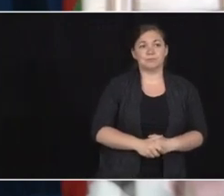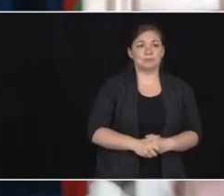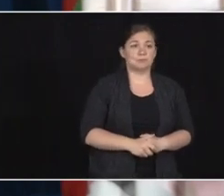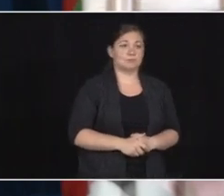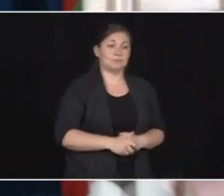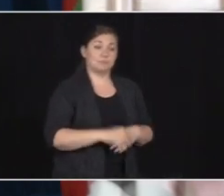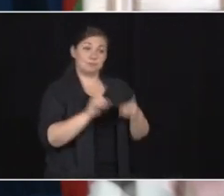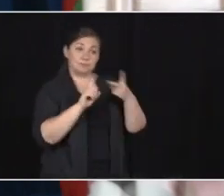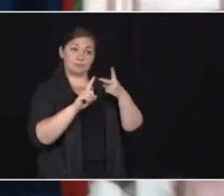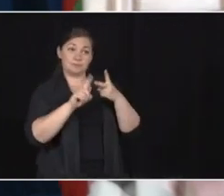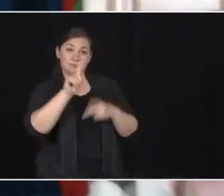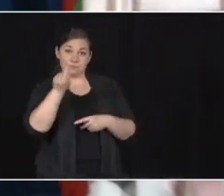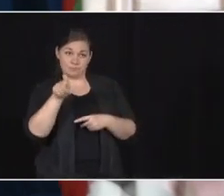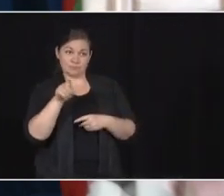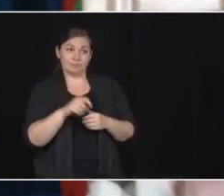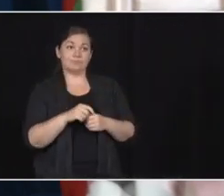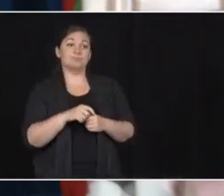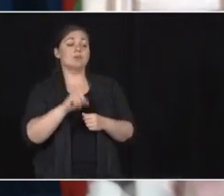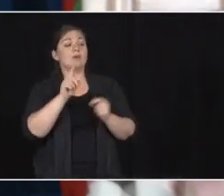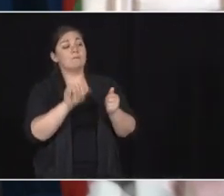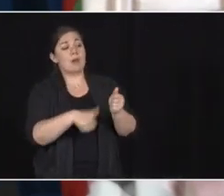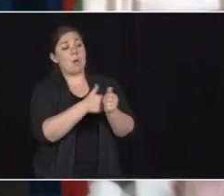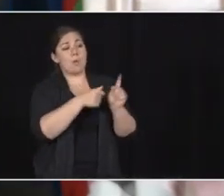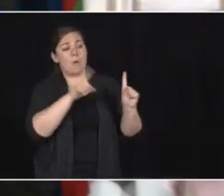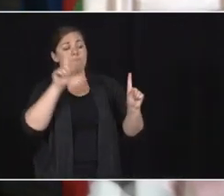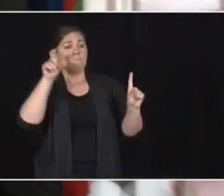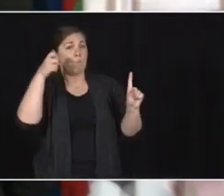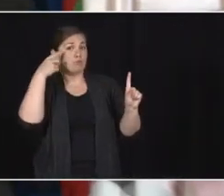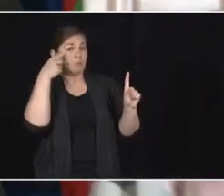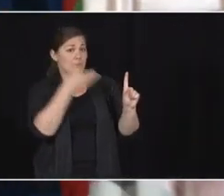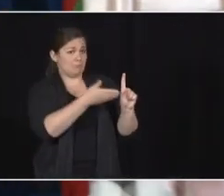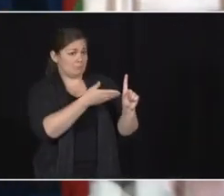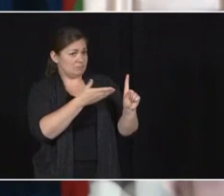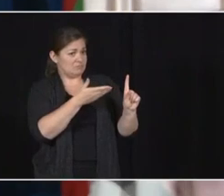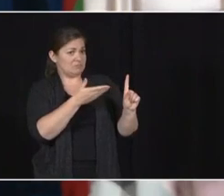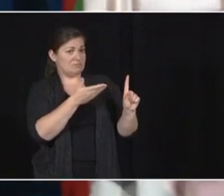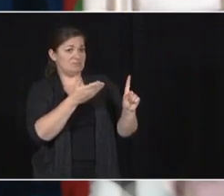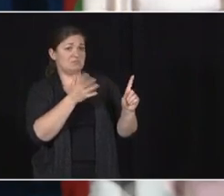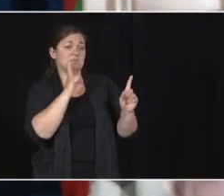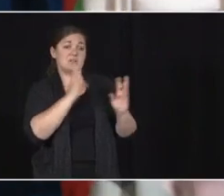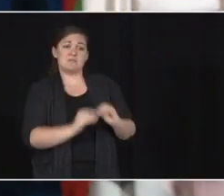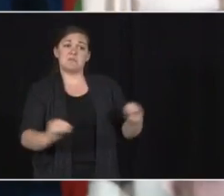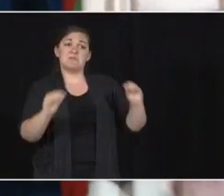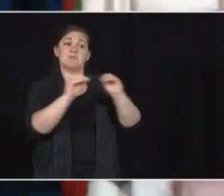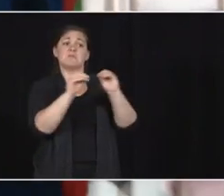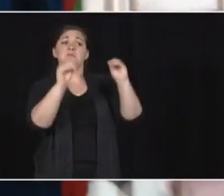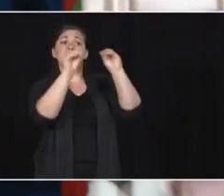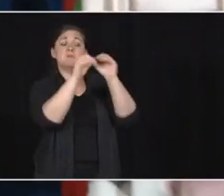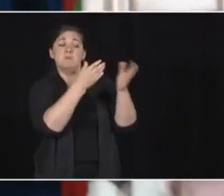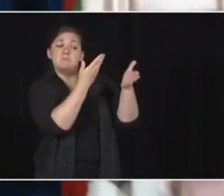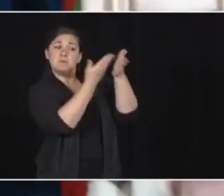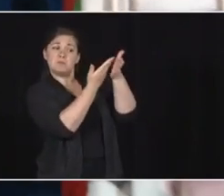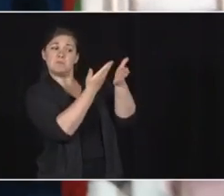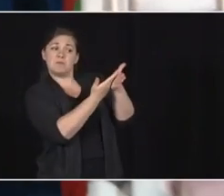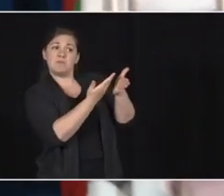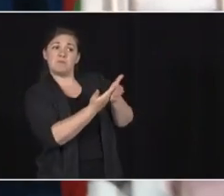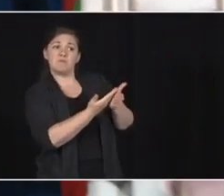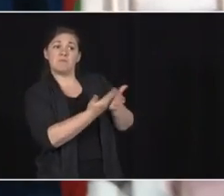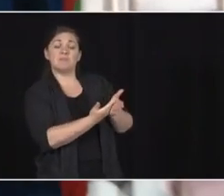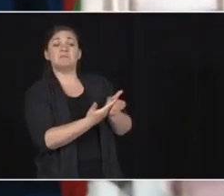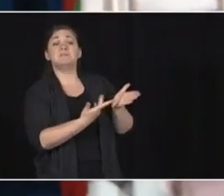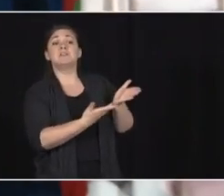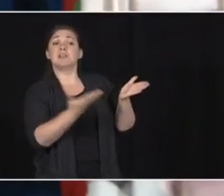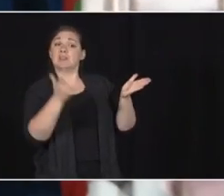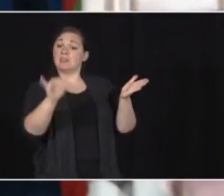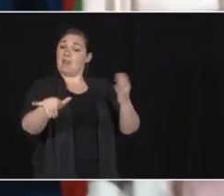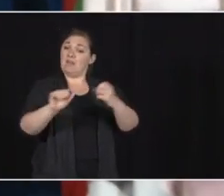My follow-up's for the Premier. Premier, there's more and more evidence that what's happening right now with the COVID-19